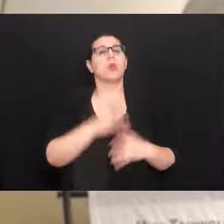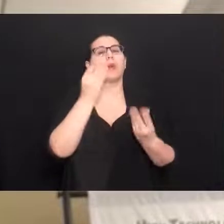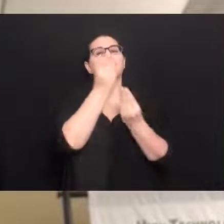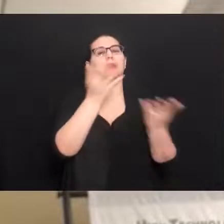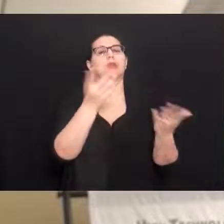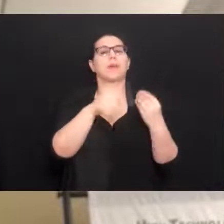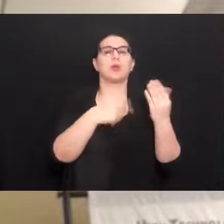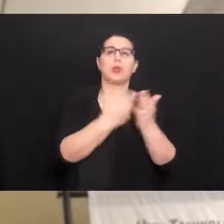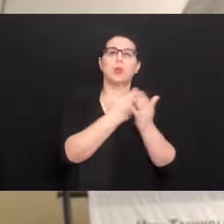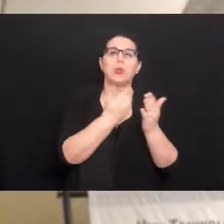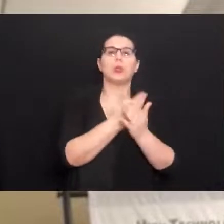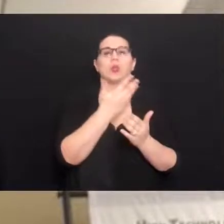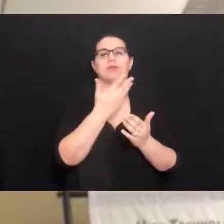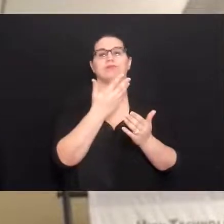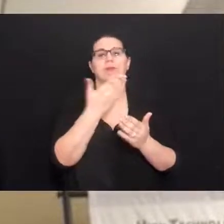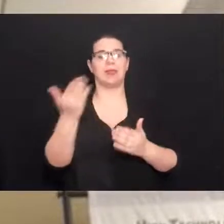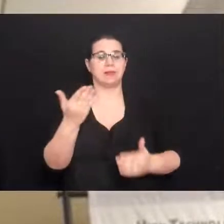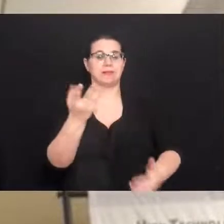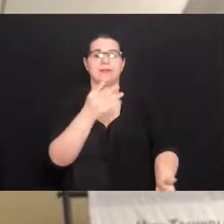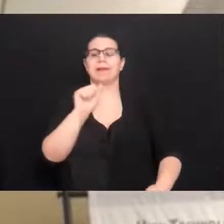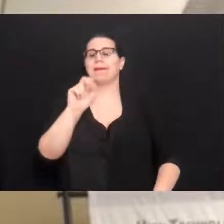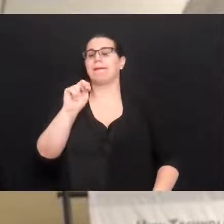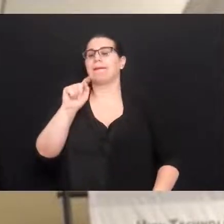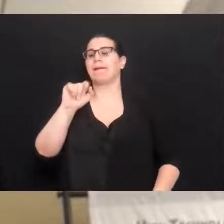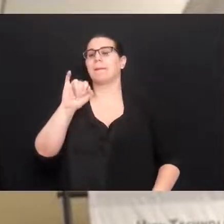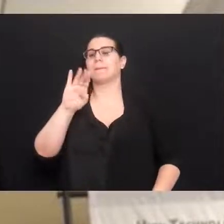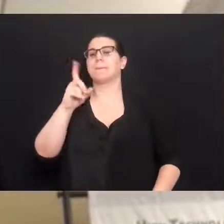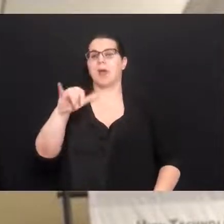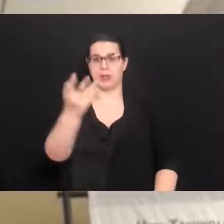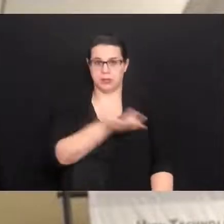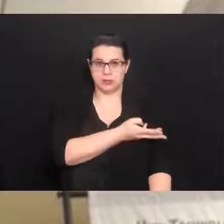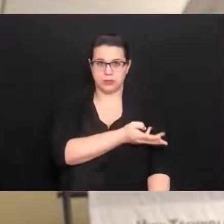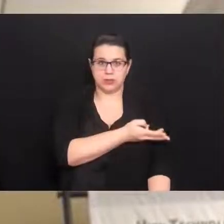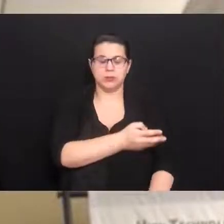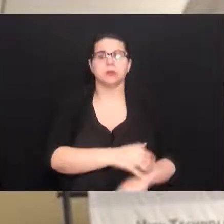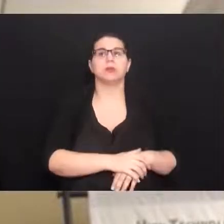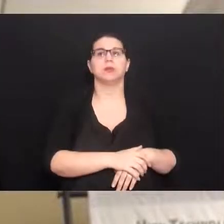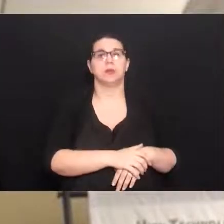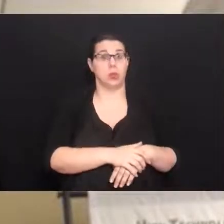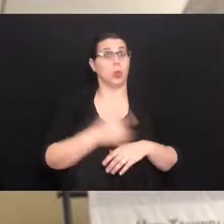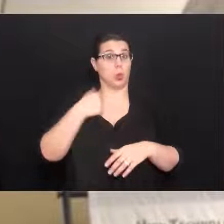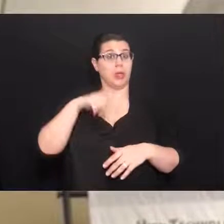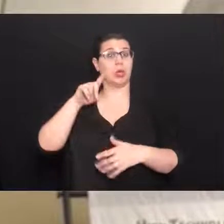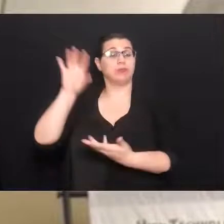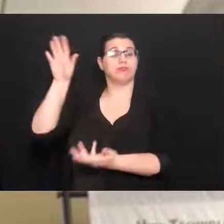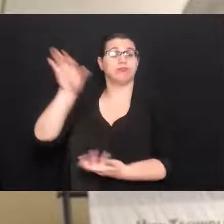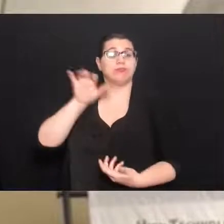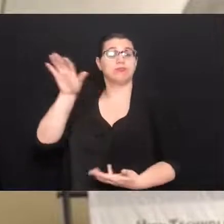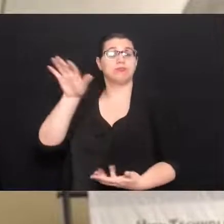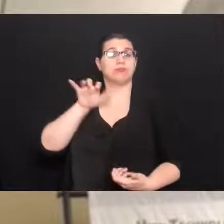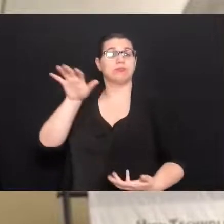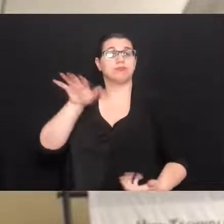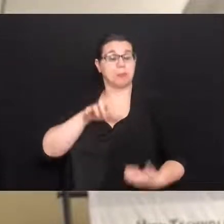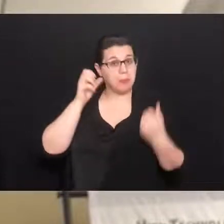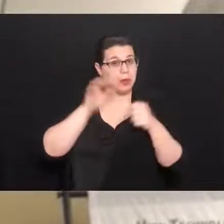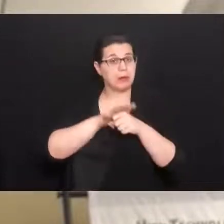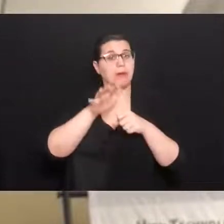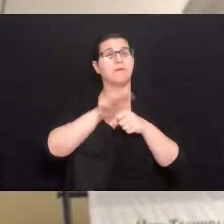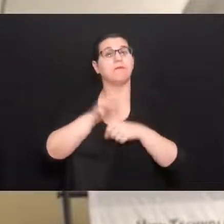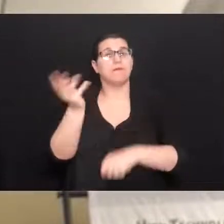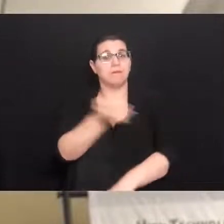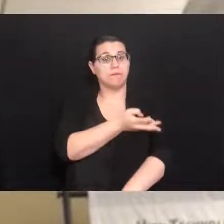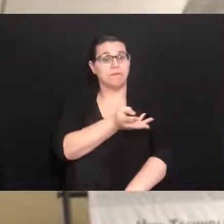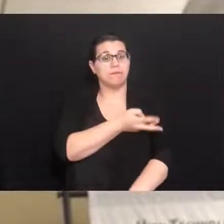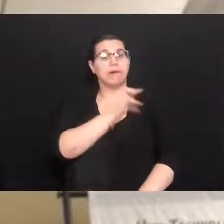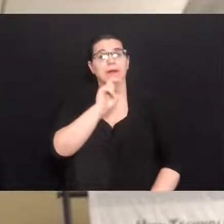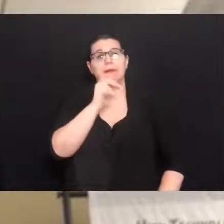fronts. Antibodies. We continue to receive enough antibody IV doses. We do, for the